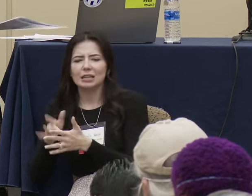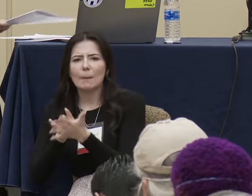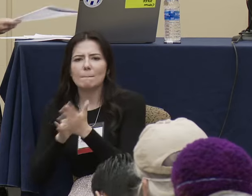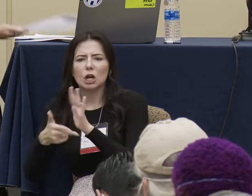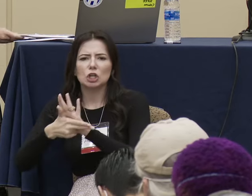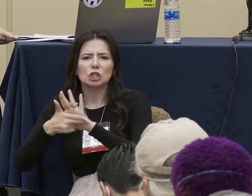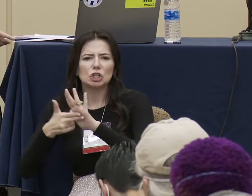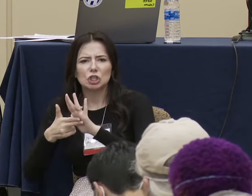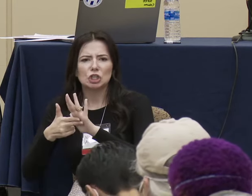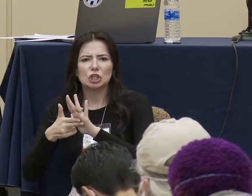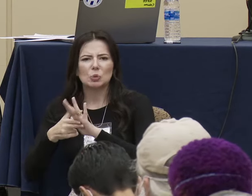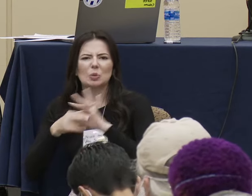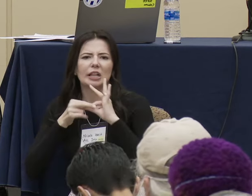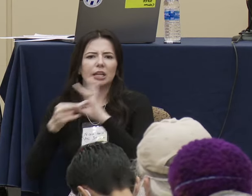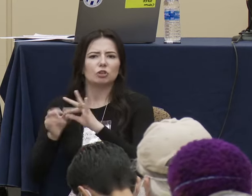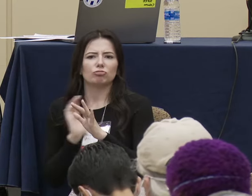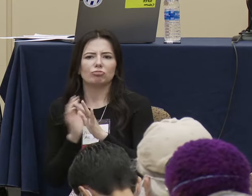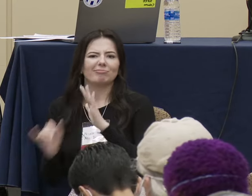identities.